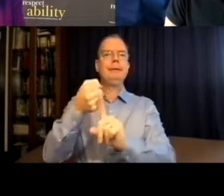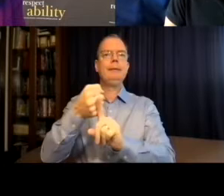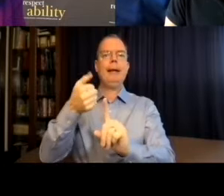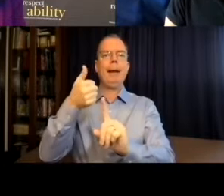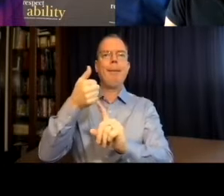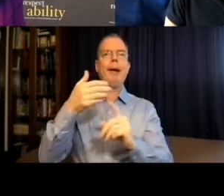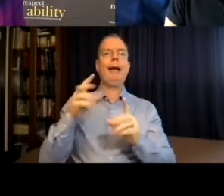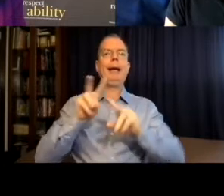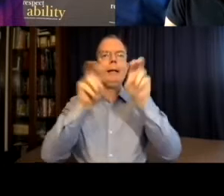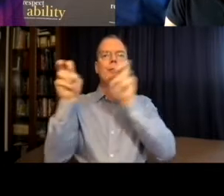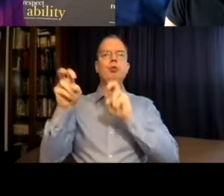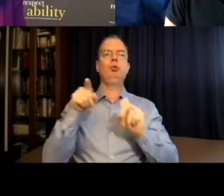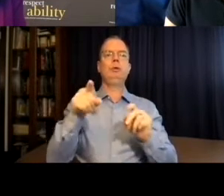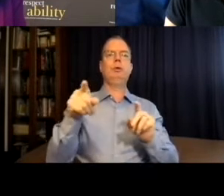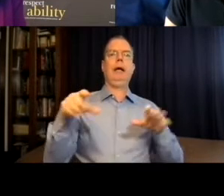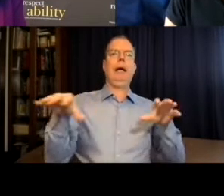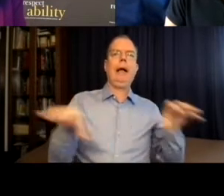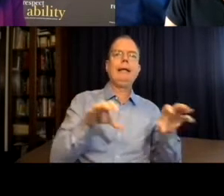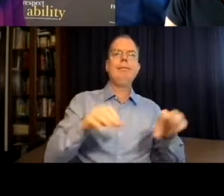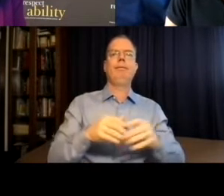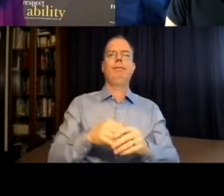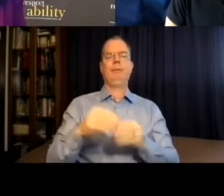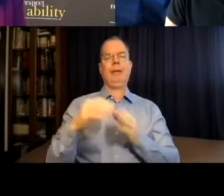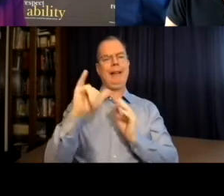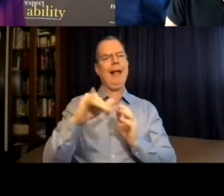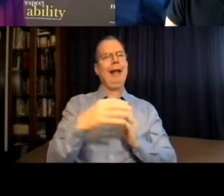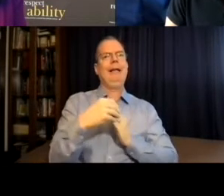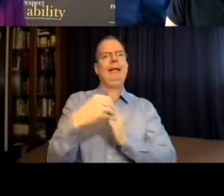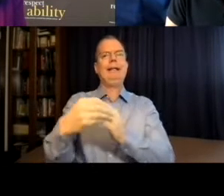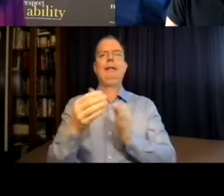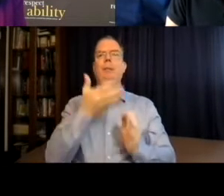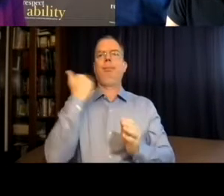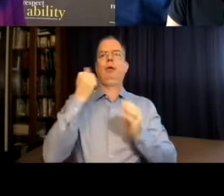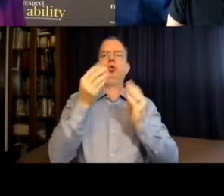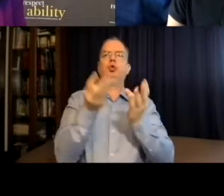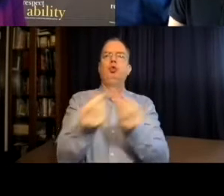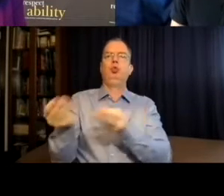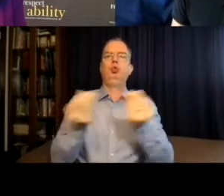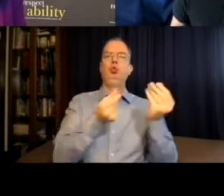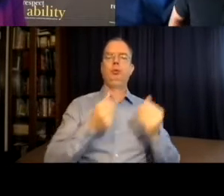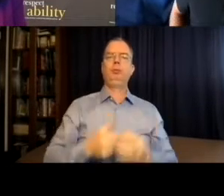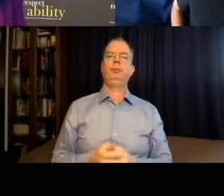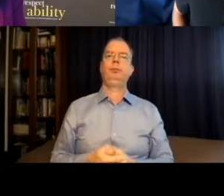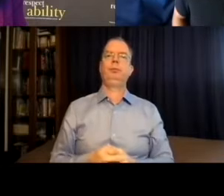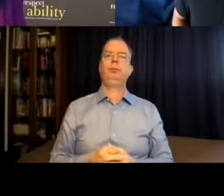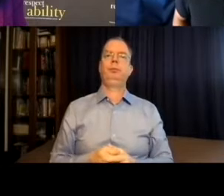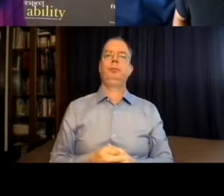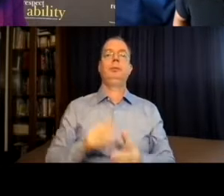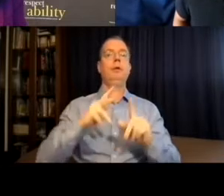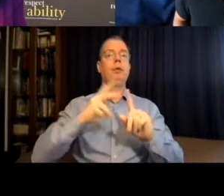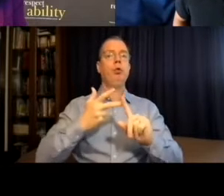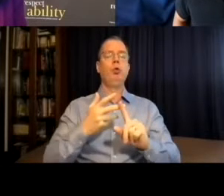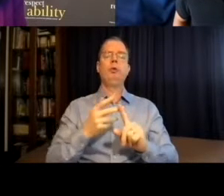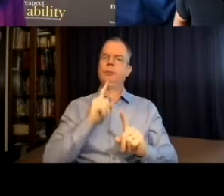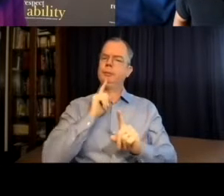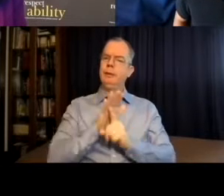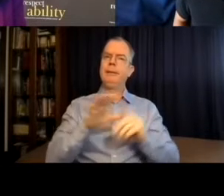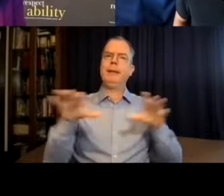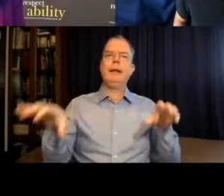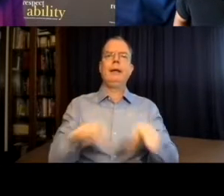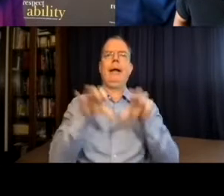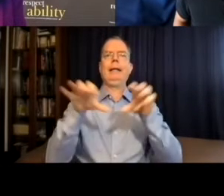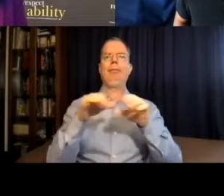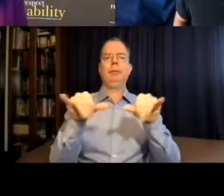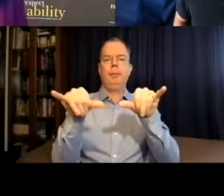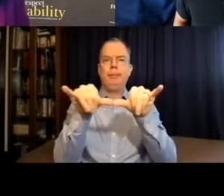We're working on very valuable partners and allies, some of who are directly impacted by the issues that we're working on and can lead us to the best solutions.